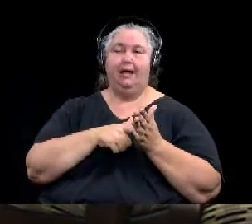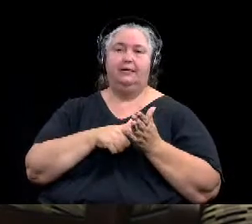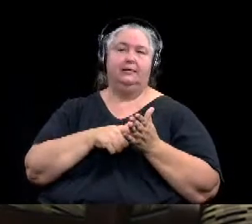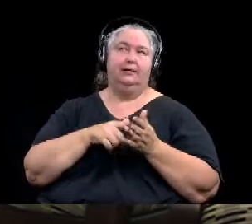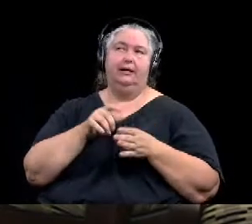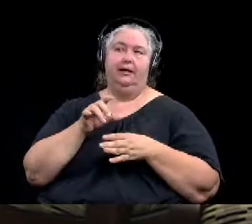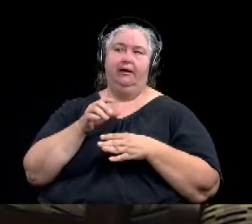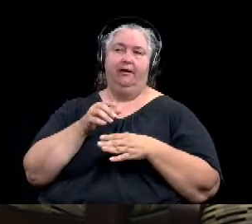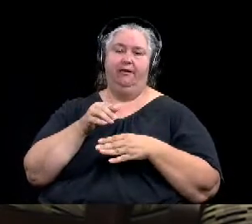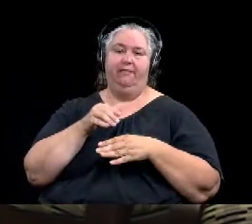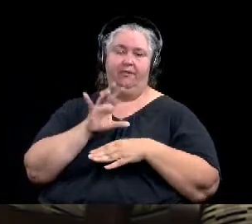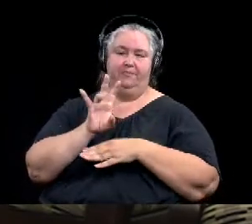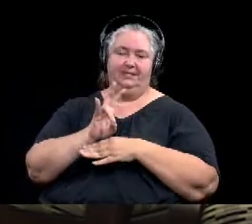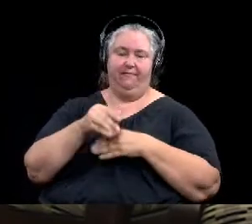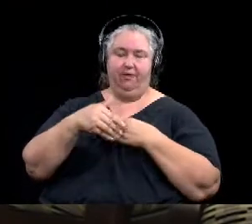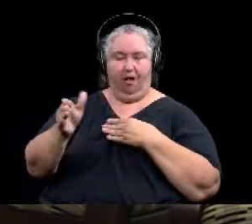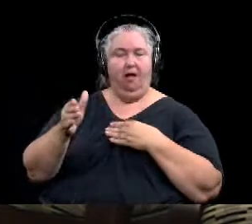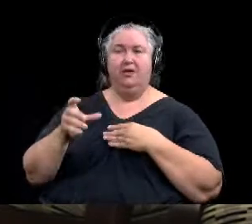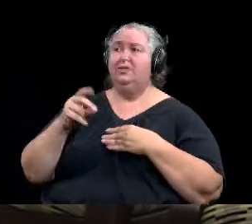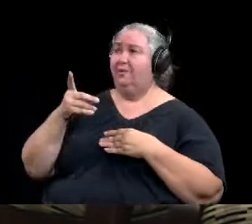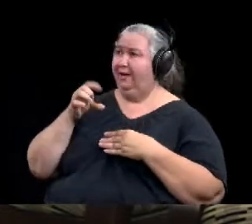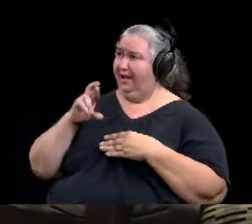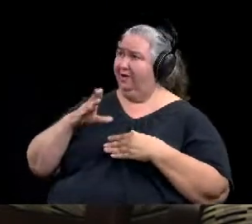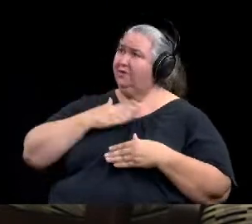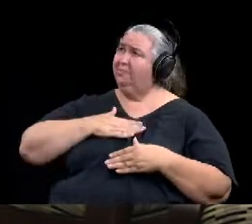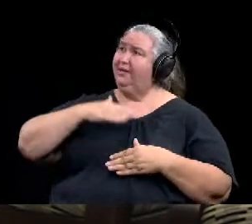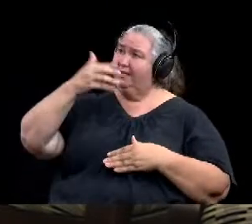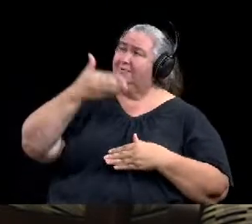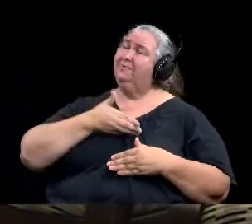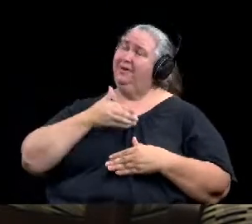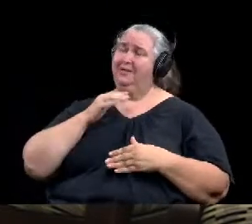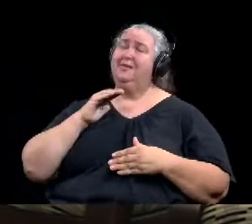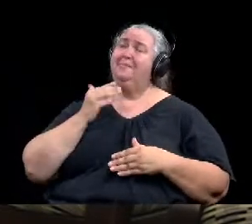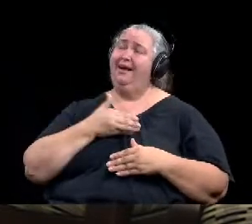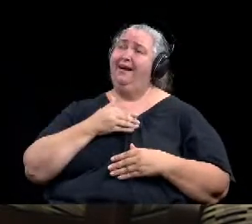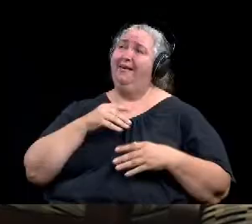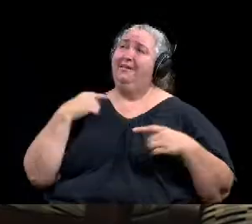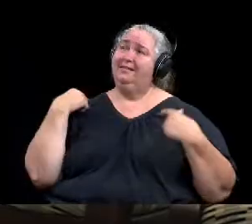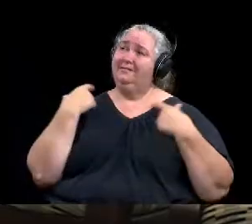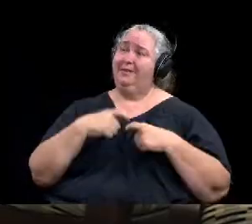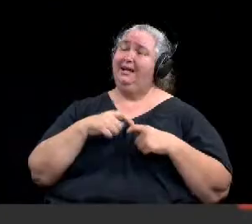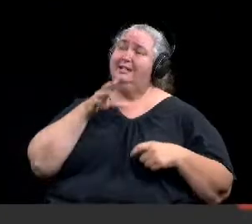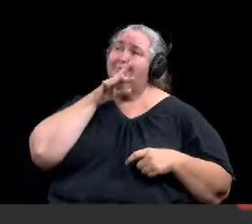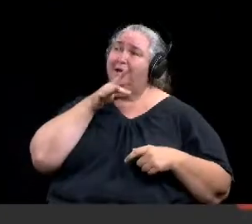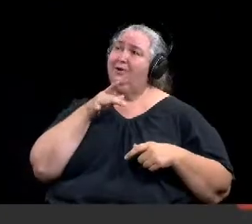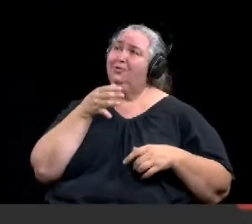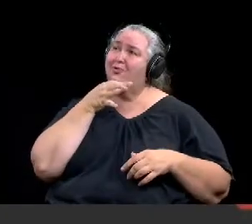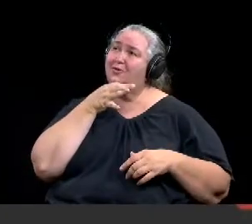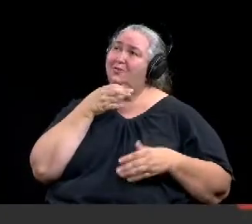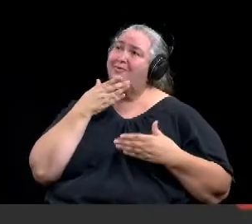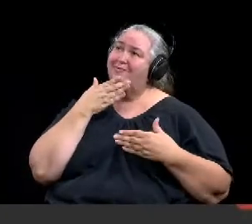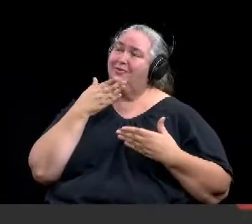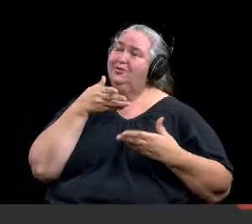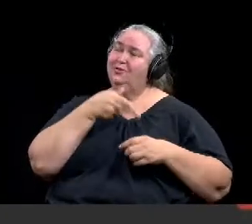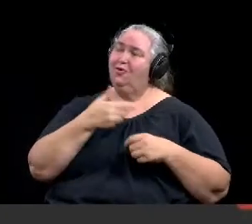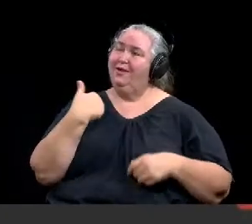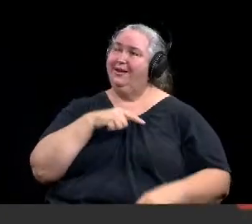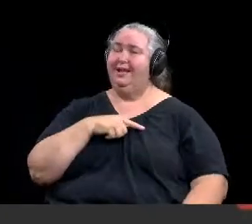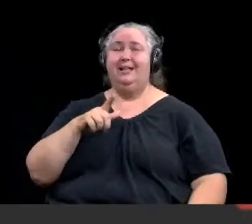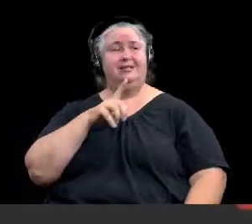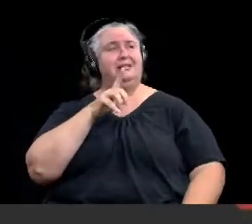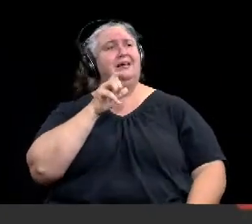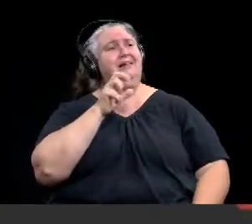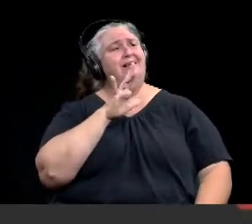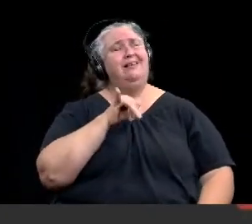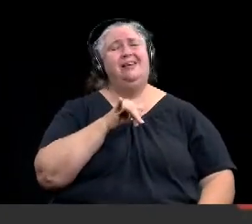on. Hector, please welcome and invite our Spanish speakers to enjoy this. Larry, as always, it's a pleasure